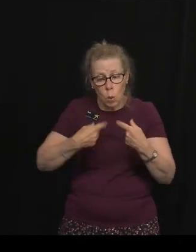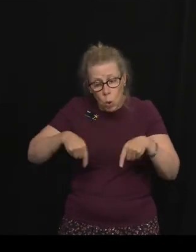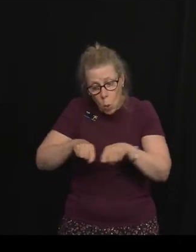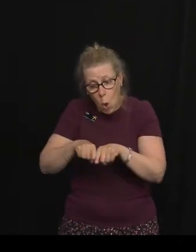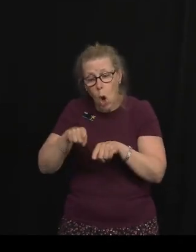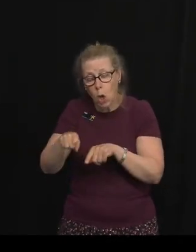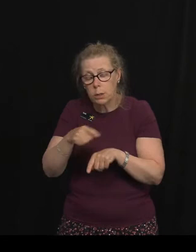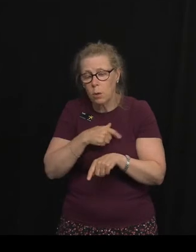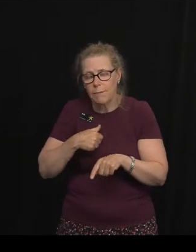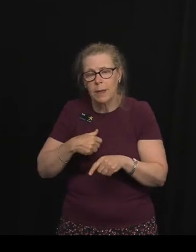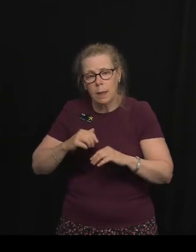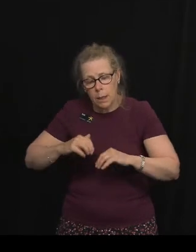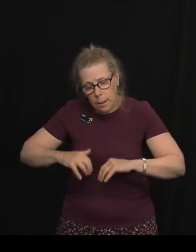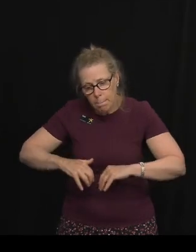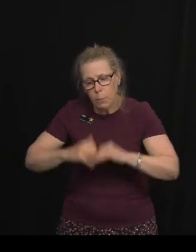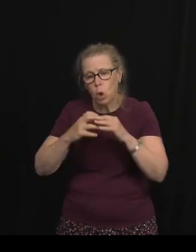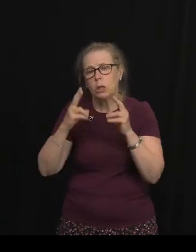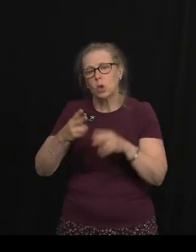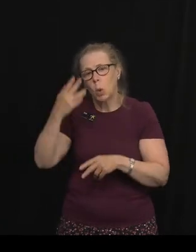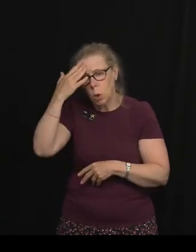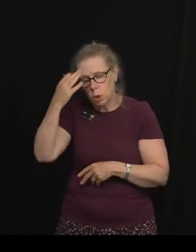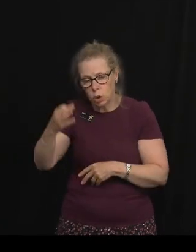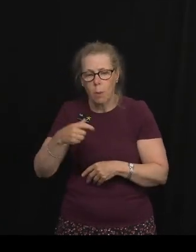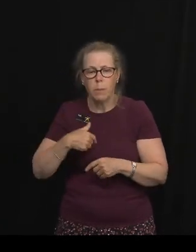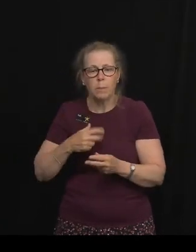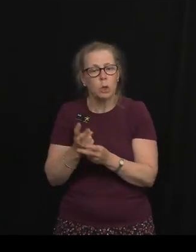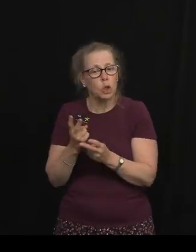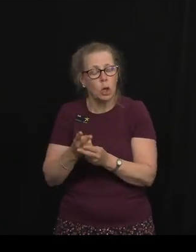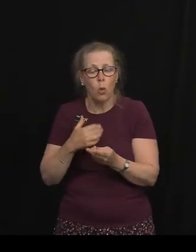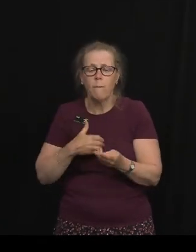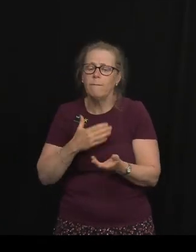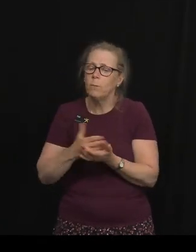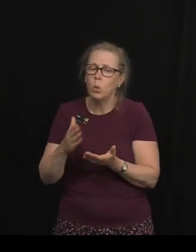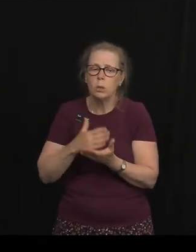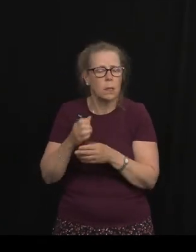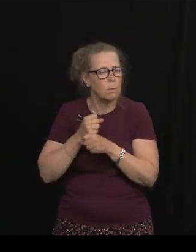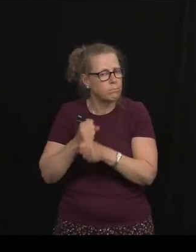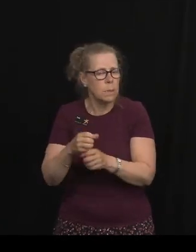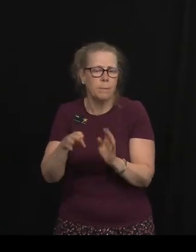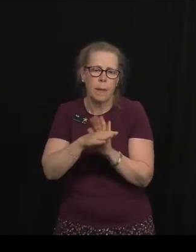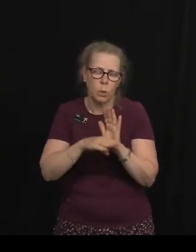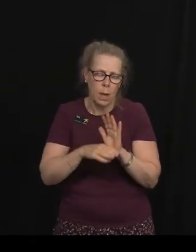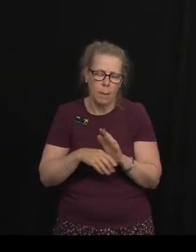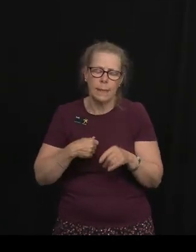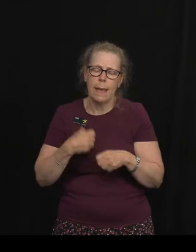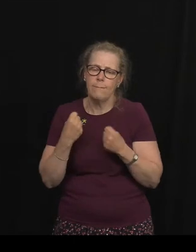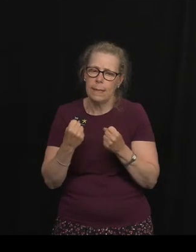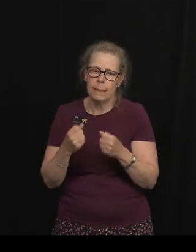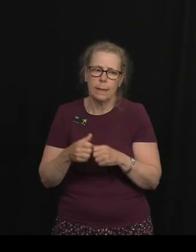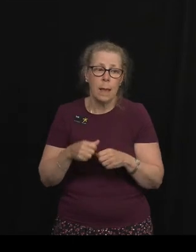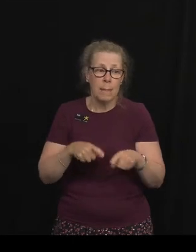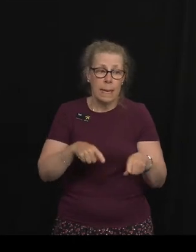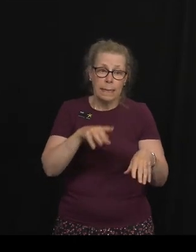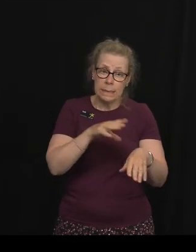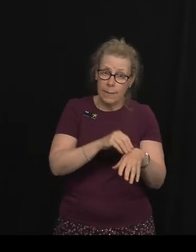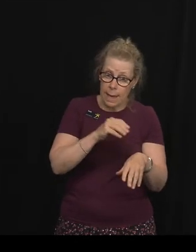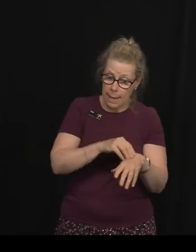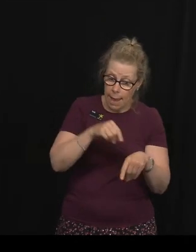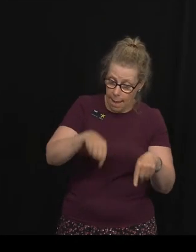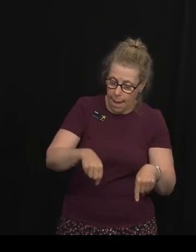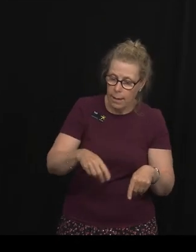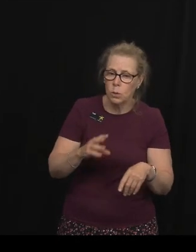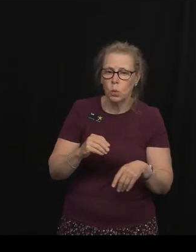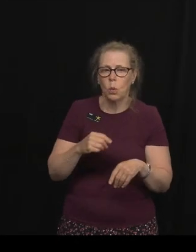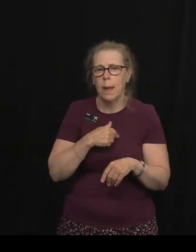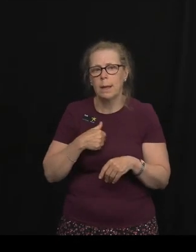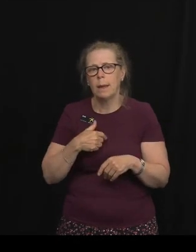kind of knowledge, getting at it, continuing with the programs, that is extremely important. In a country like this one, I think it's important